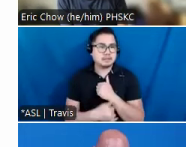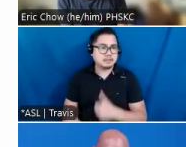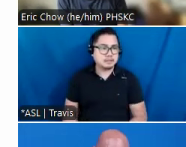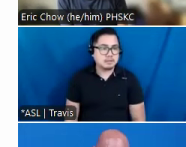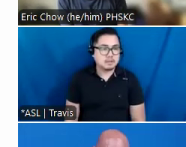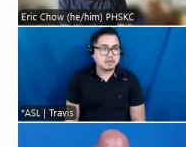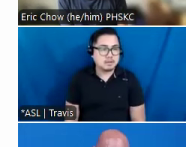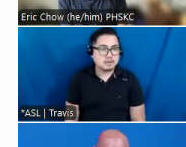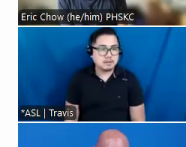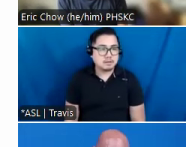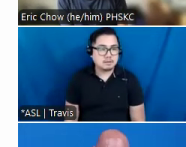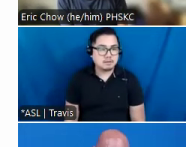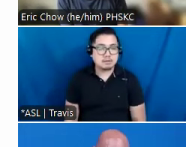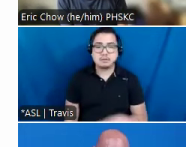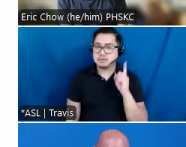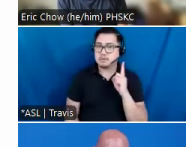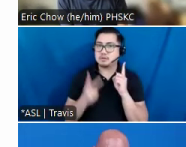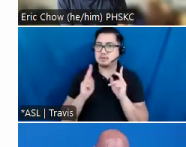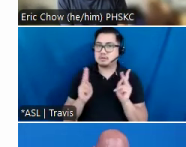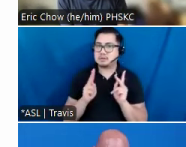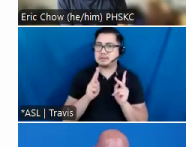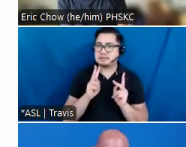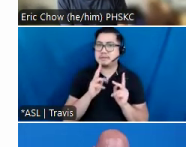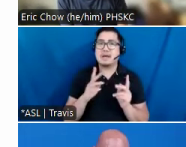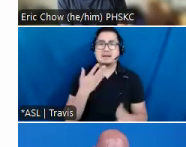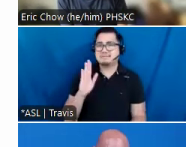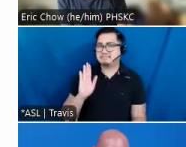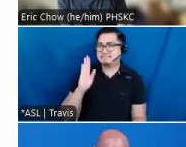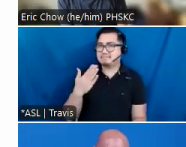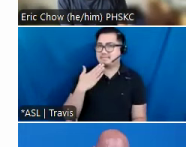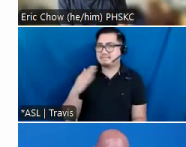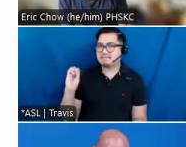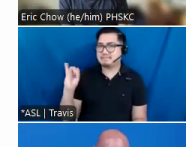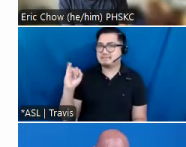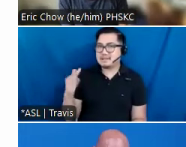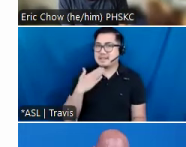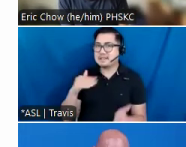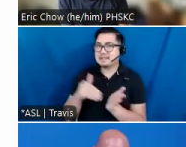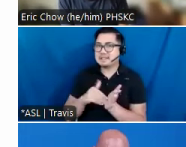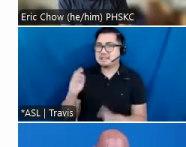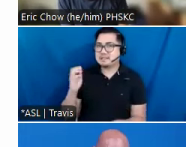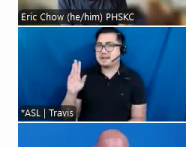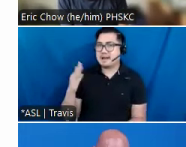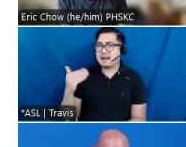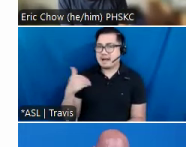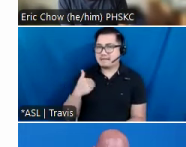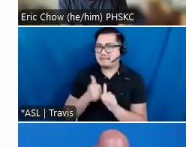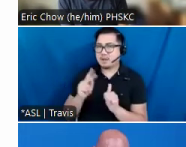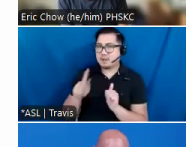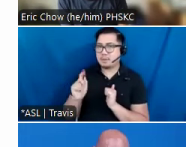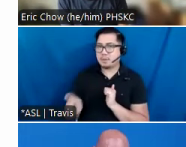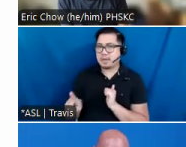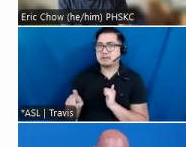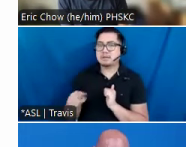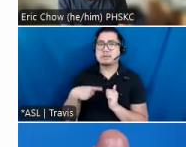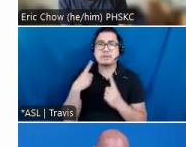Perfect. I I have see that I have a following question. Thank you, Silly. Thank you, Dr. Cho. So I Sure. was thinking about the people